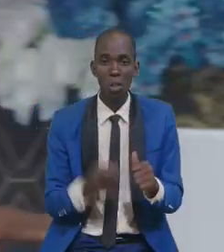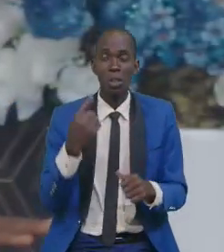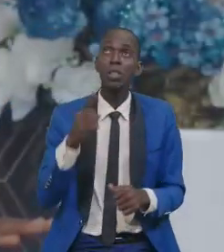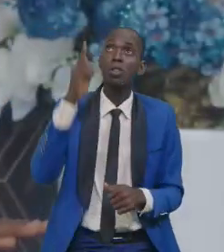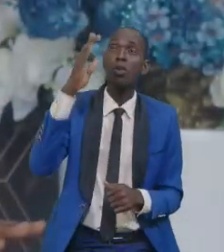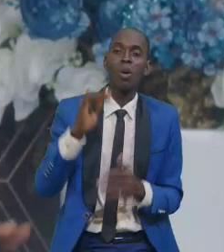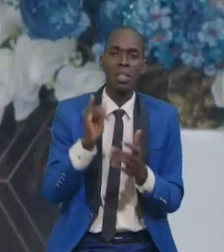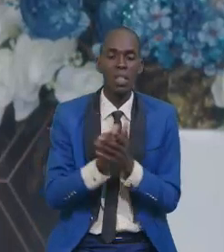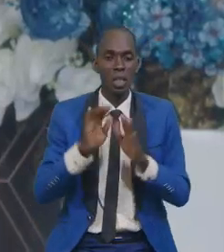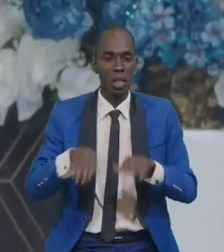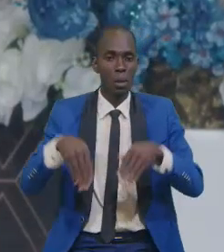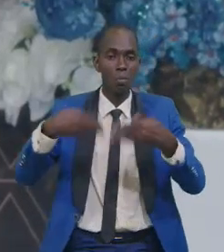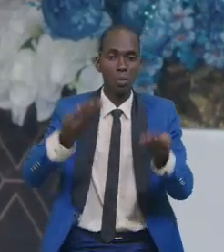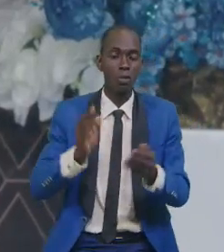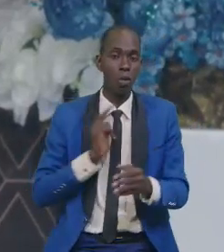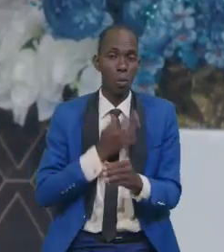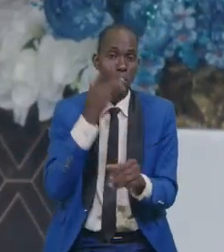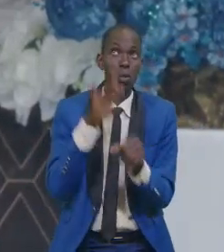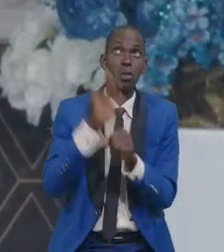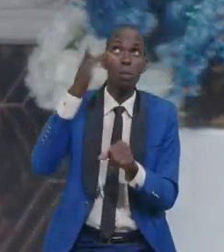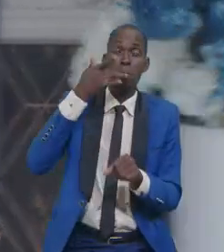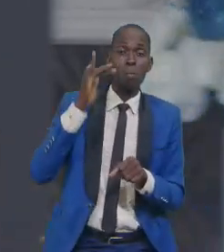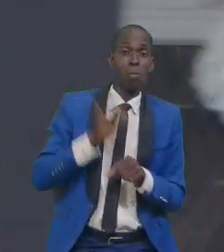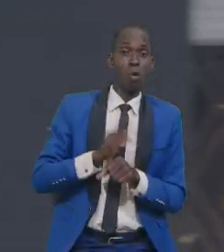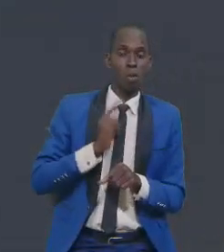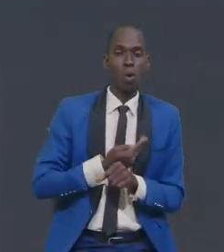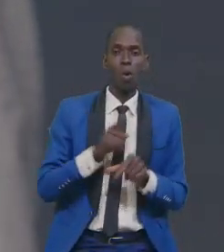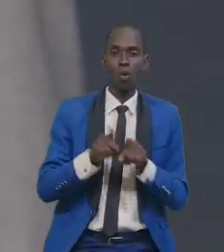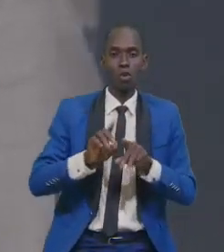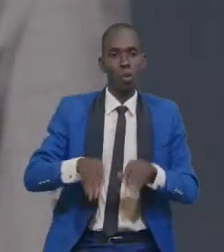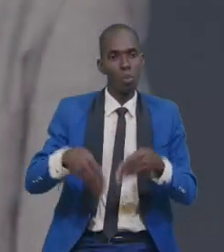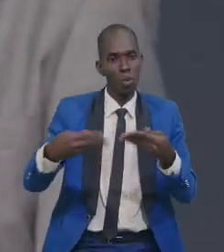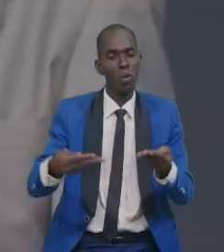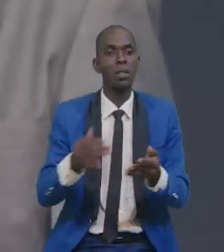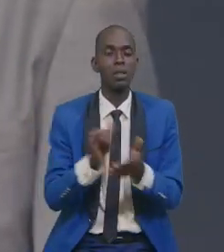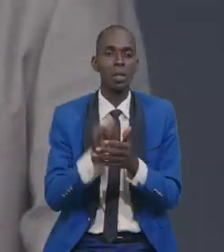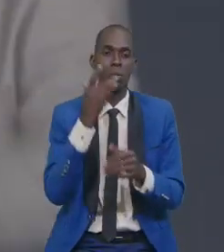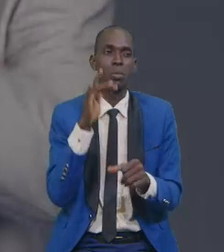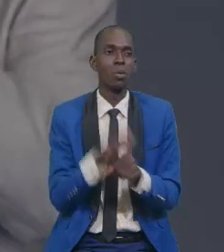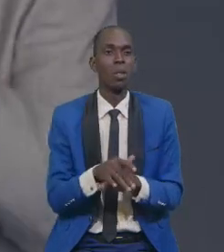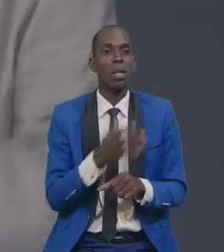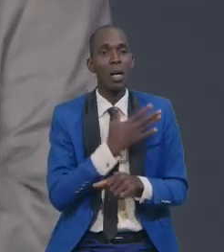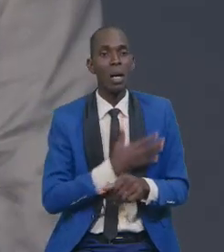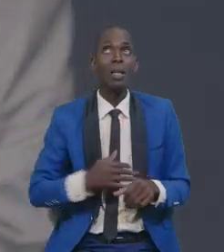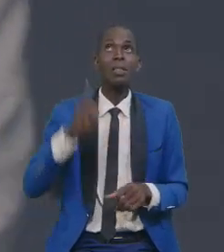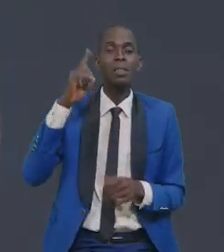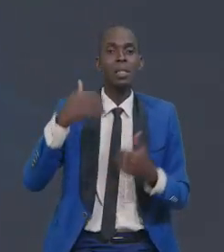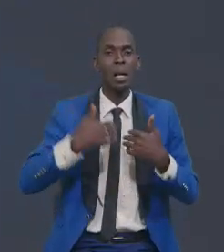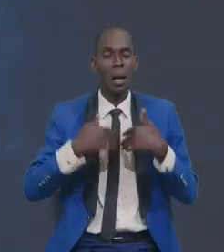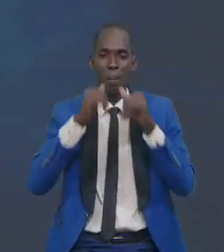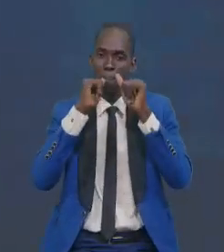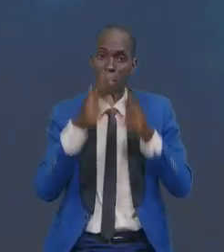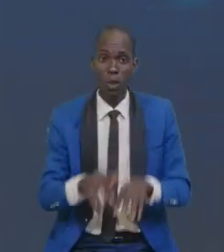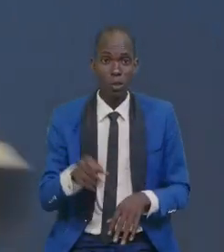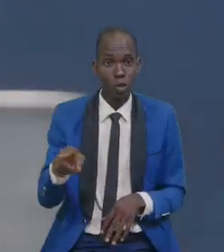us a promise, and then he gives us the provision. And Balaam said, he has blessed you, and I cannot reverse